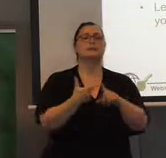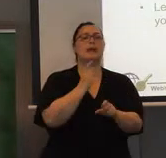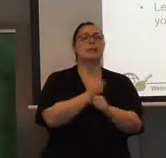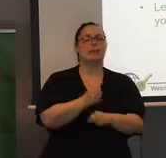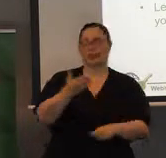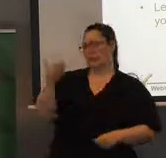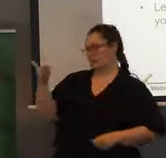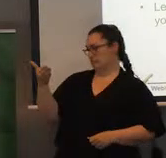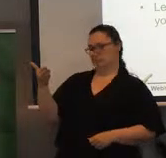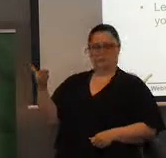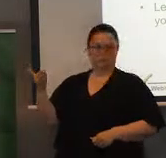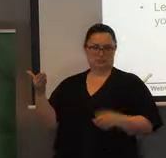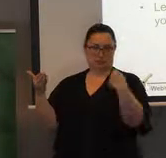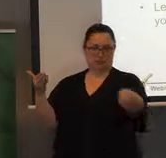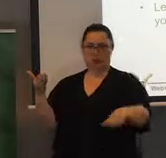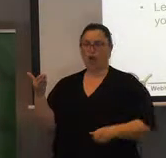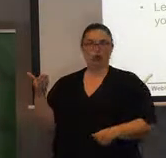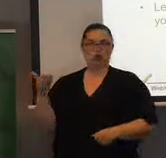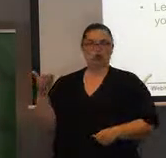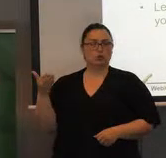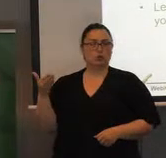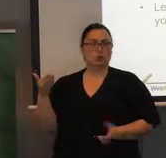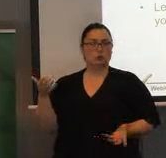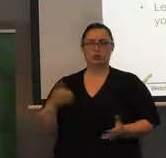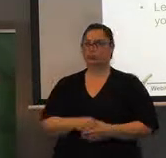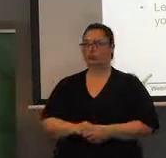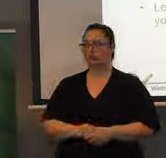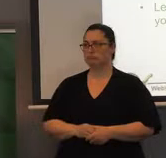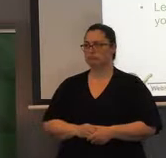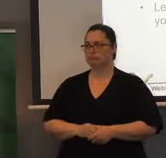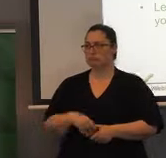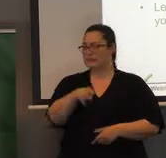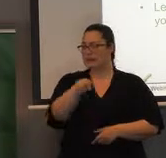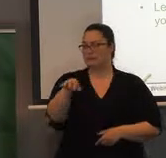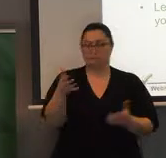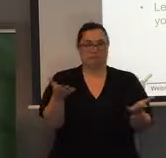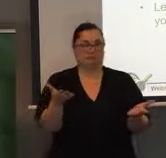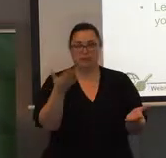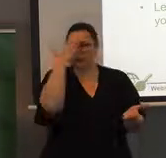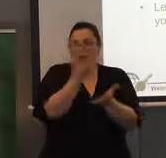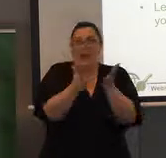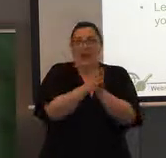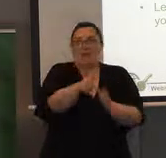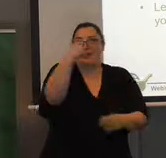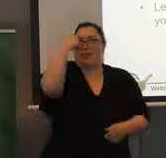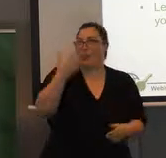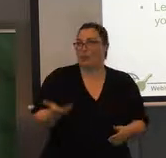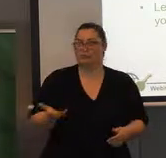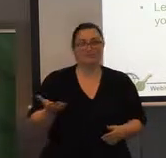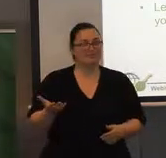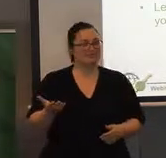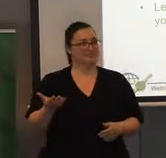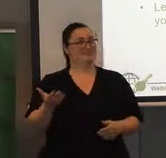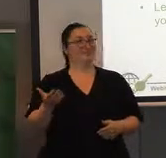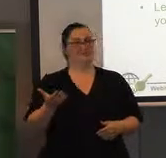they weren't? They just thought, well, we do good work, it must be. That's all I can think of, is that they actually